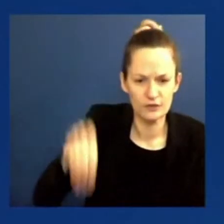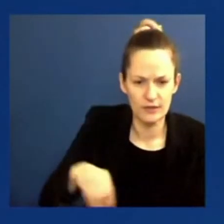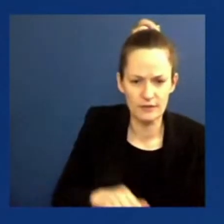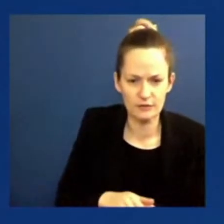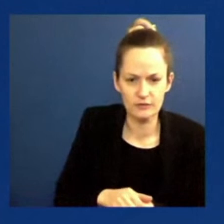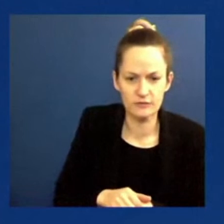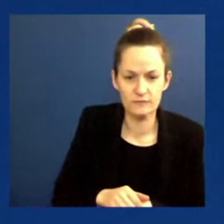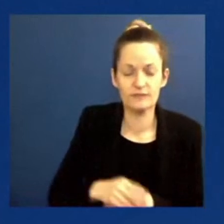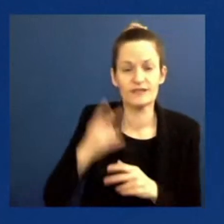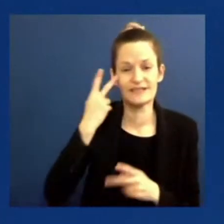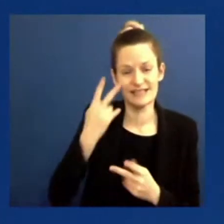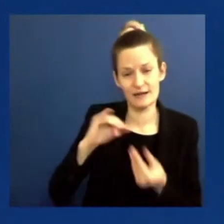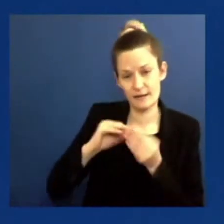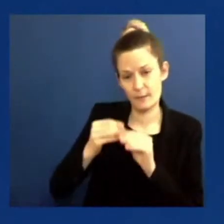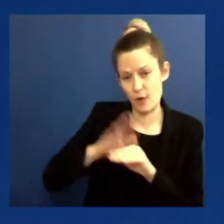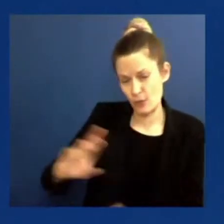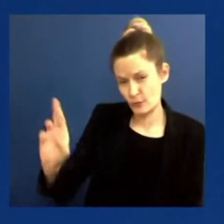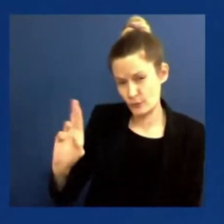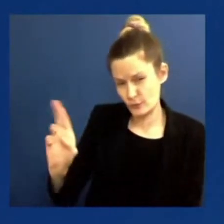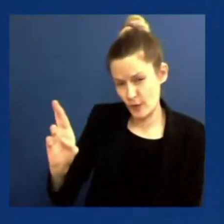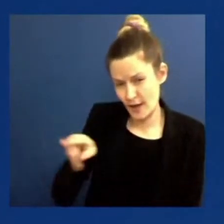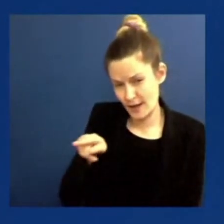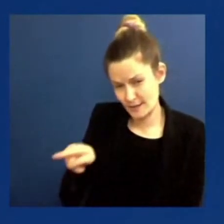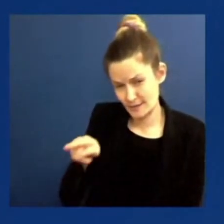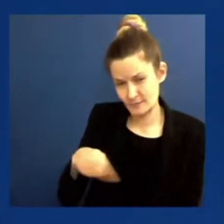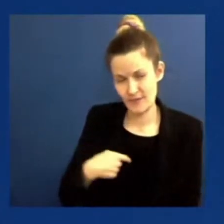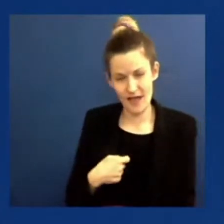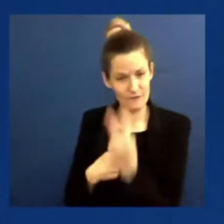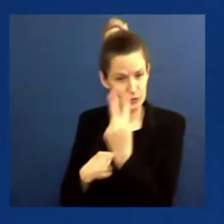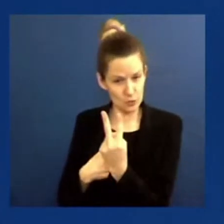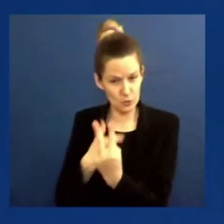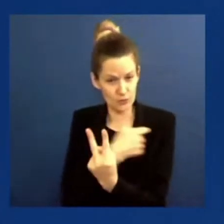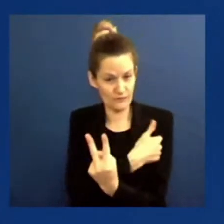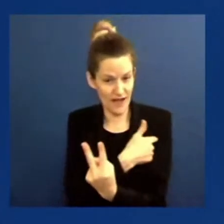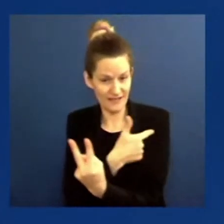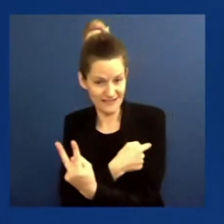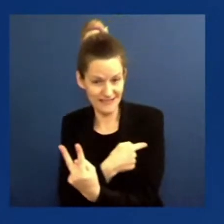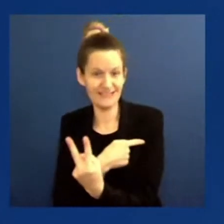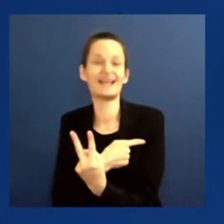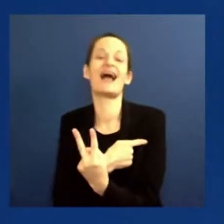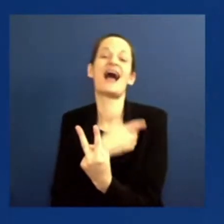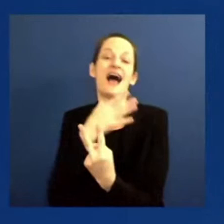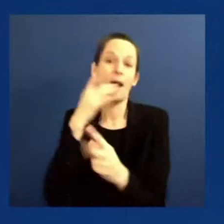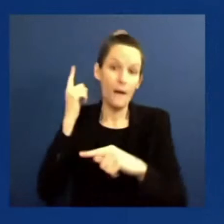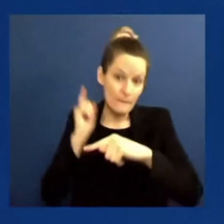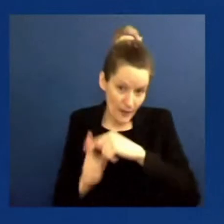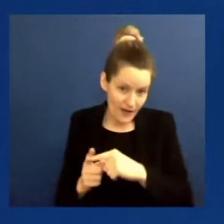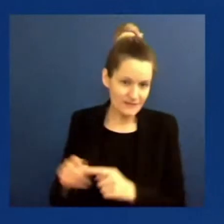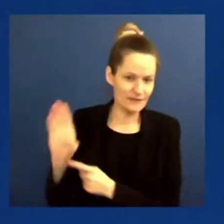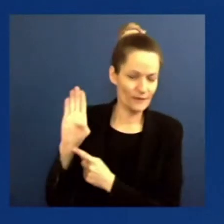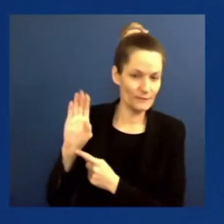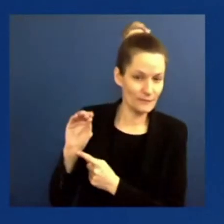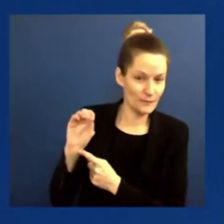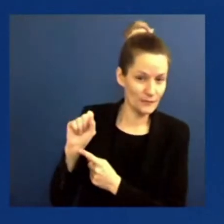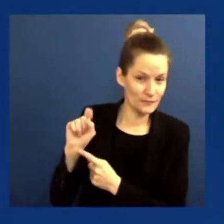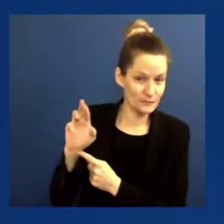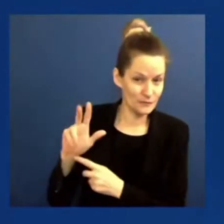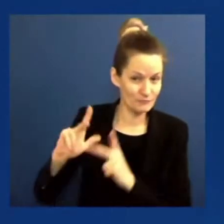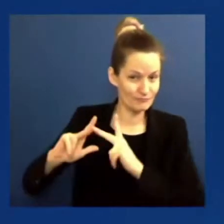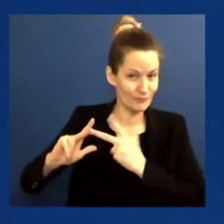doses plus a boost, you get very good, durable protection against